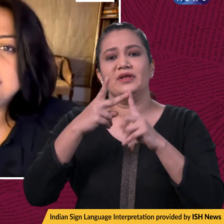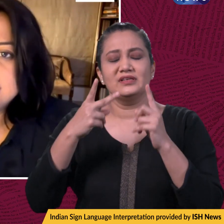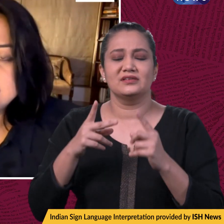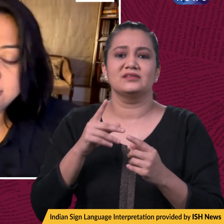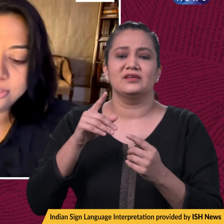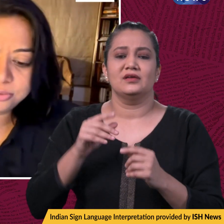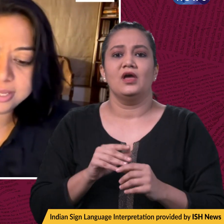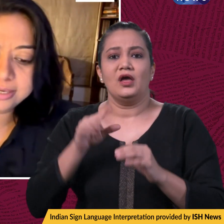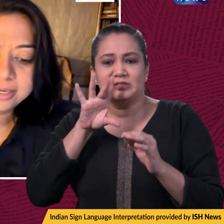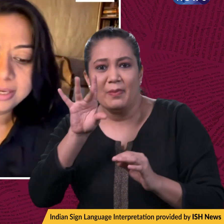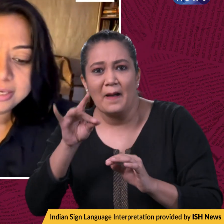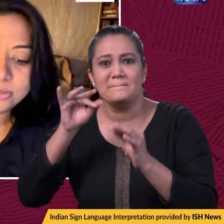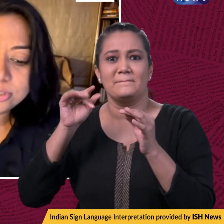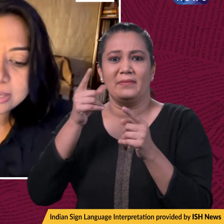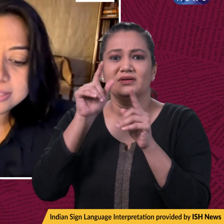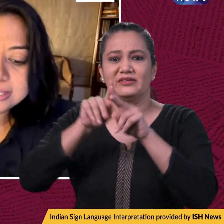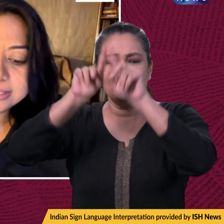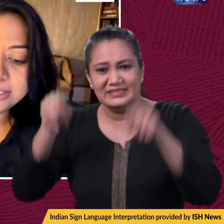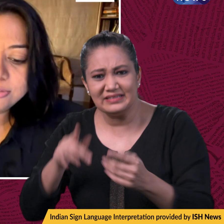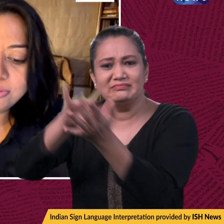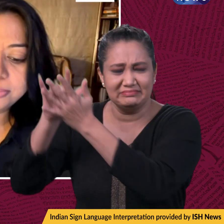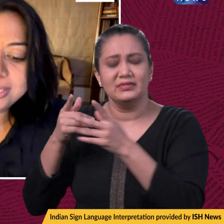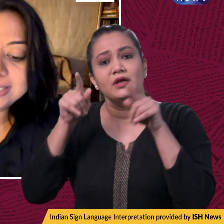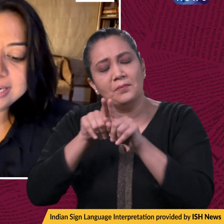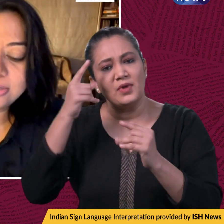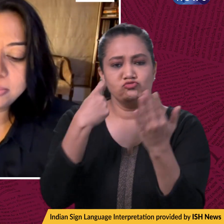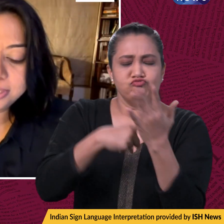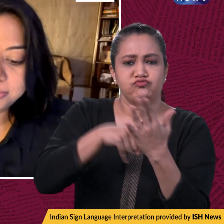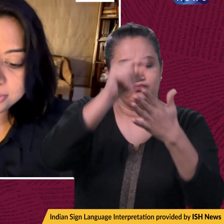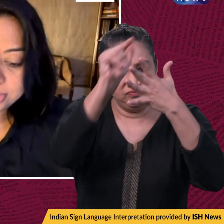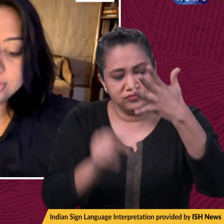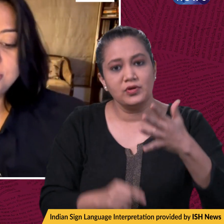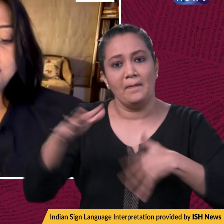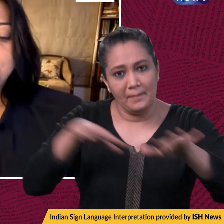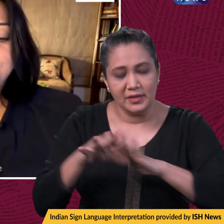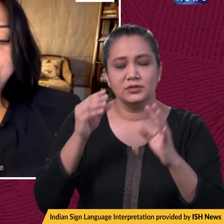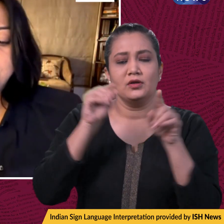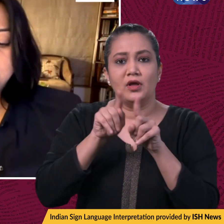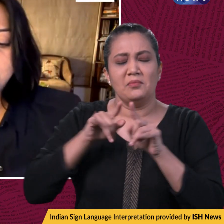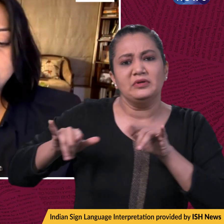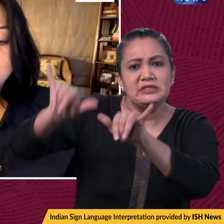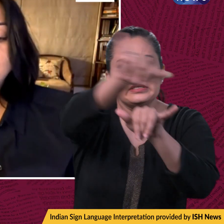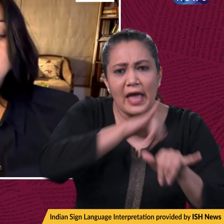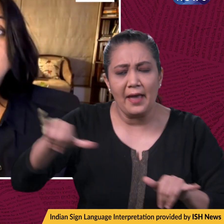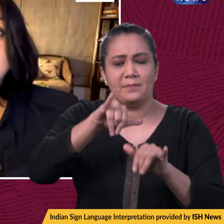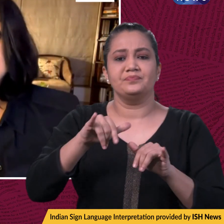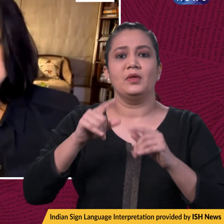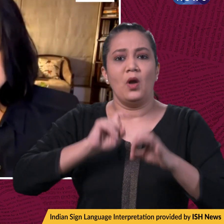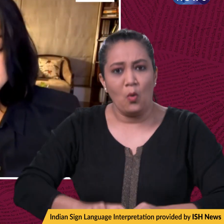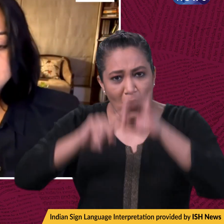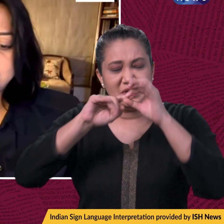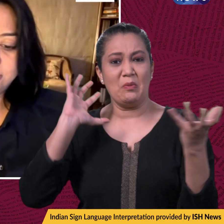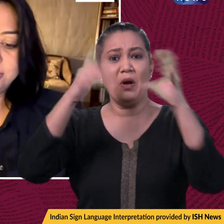banks, and anything linked to that. It also outlines the need to formulate standard operating procedures to ensure uniform costs and global